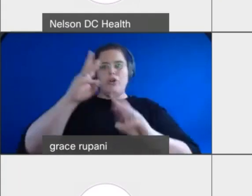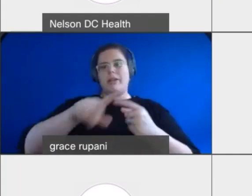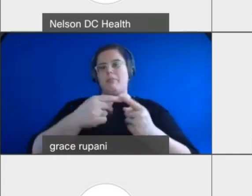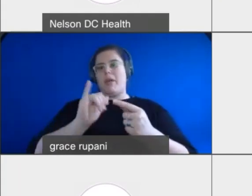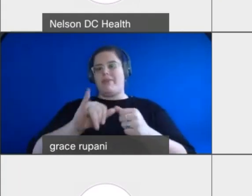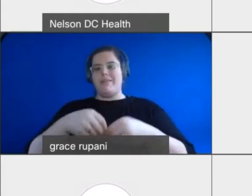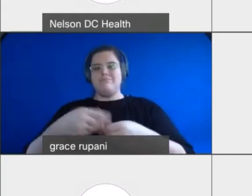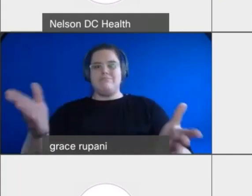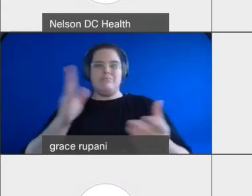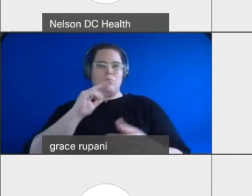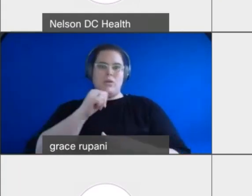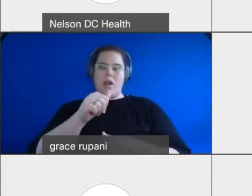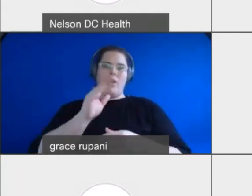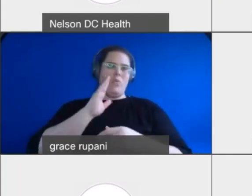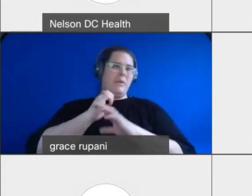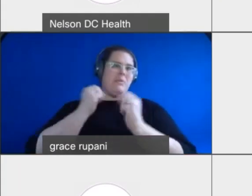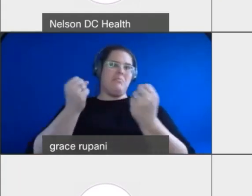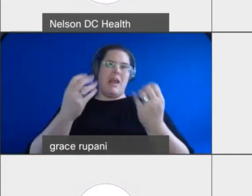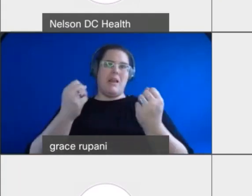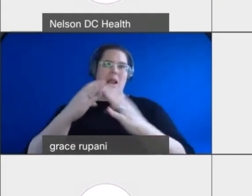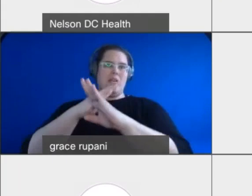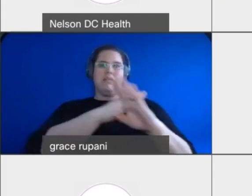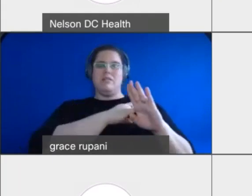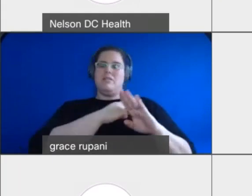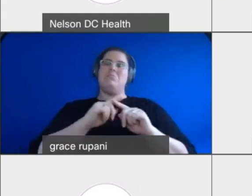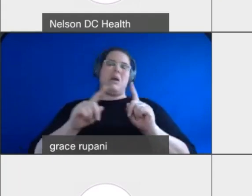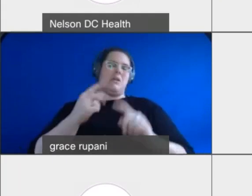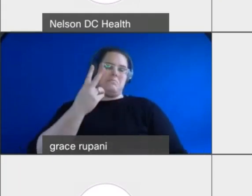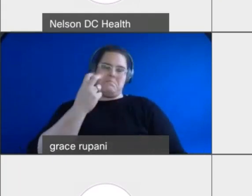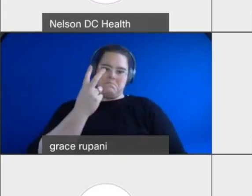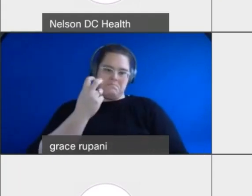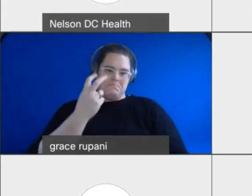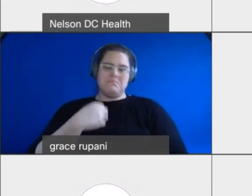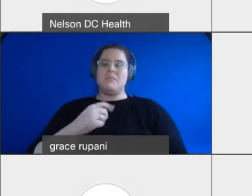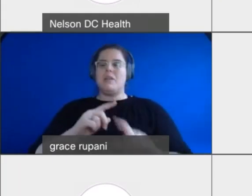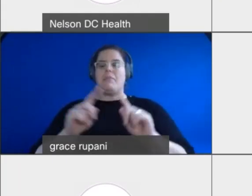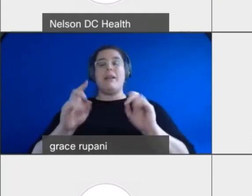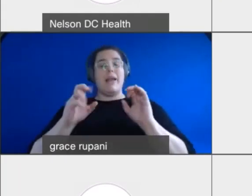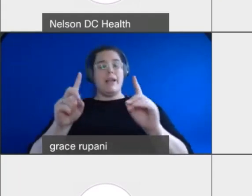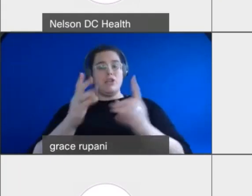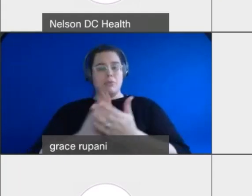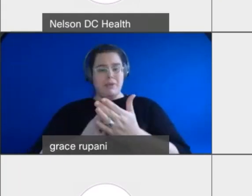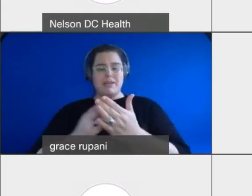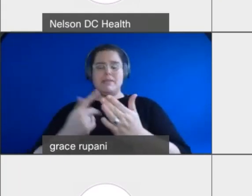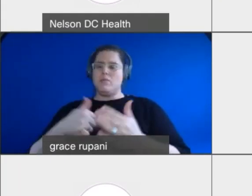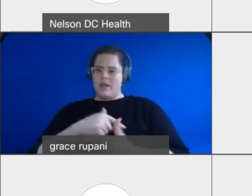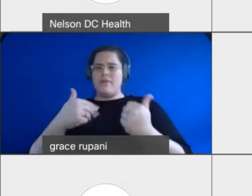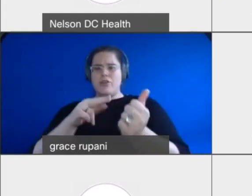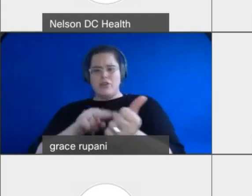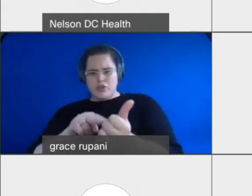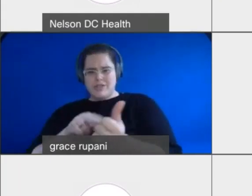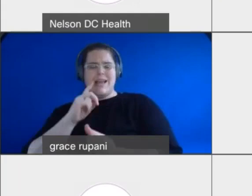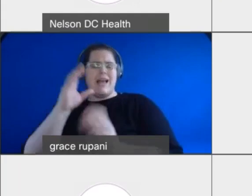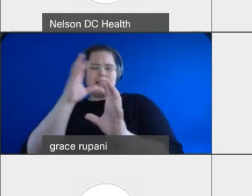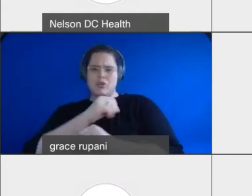get rolling, I think we're going to be fine. But the education piece, you've got nurses. I would assume most of you have nurses on